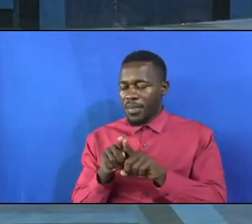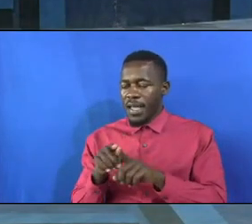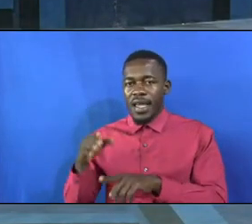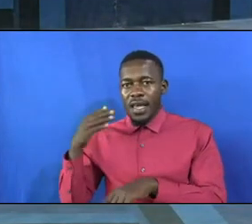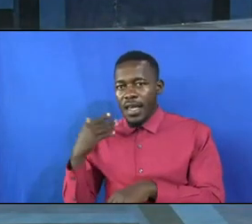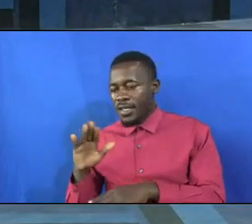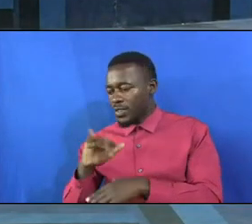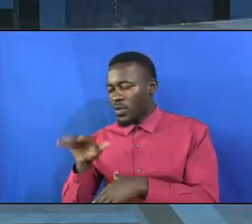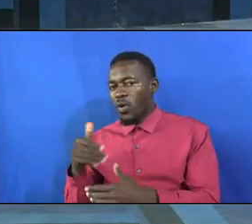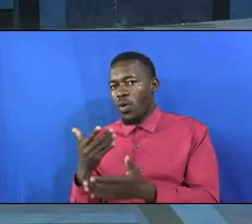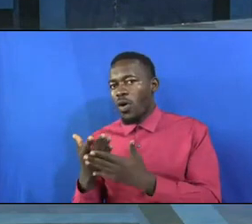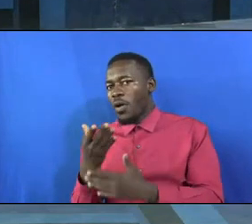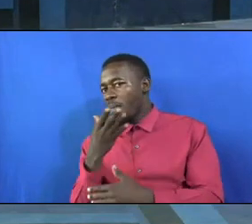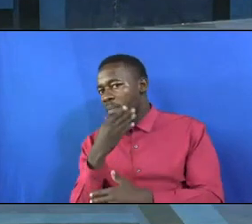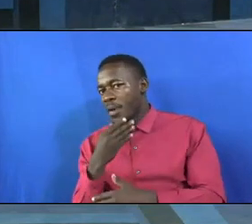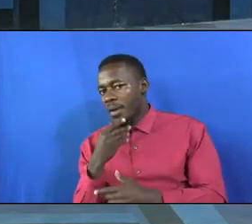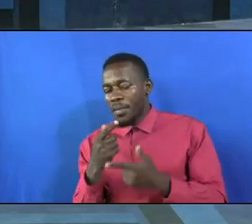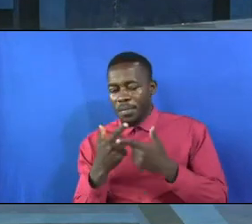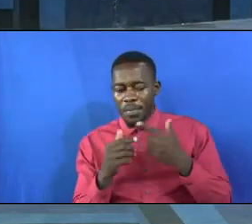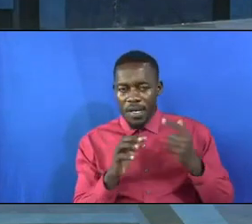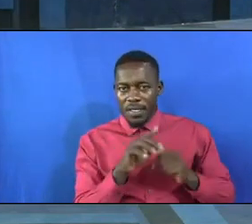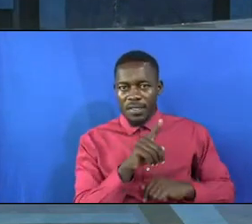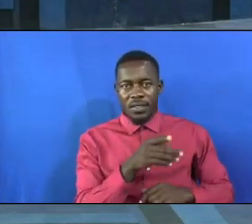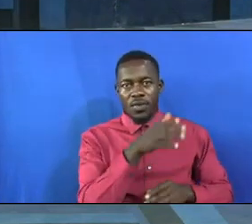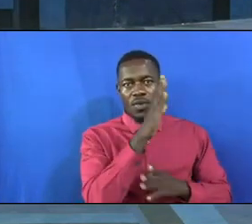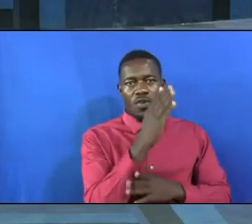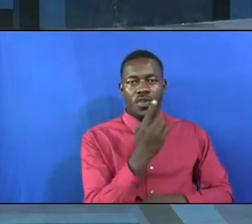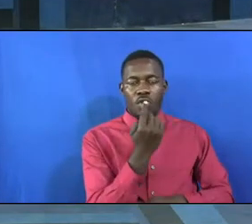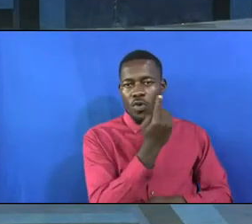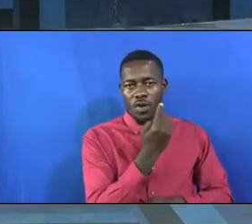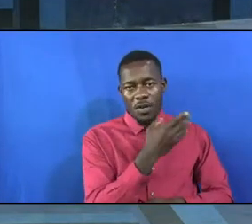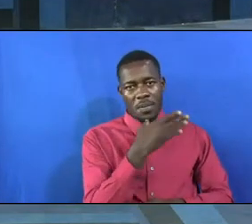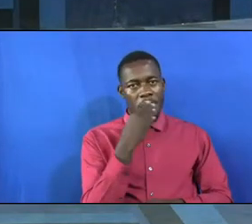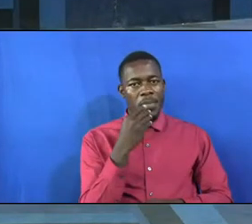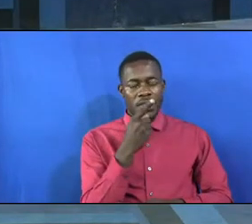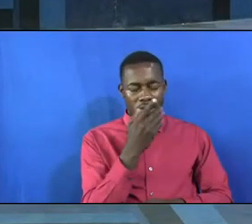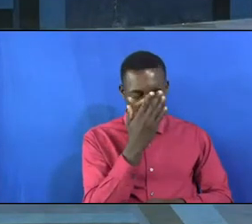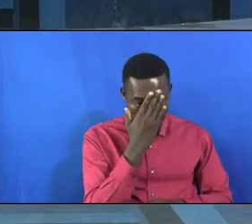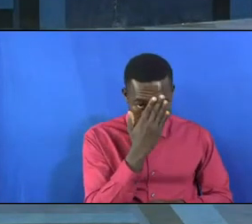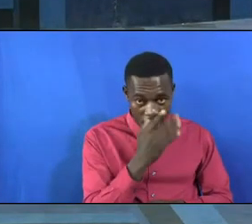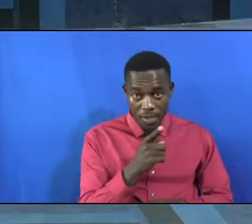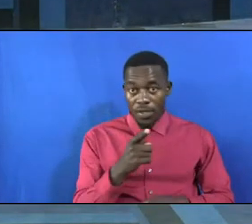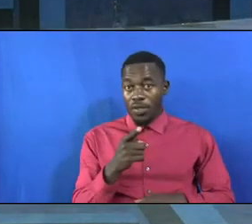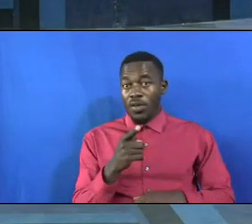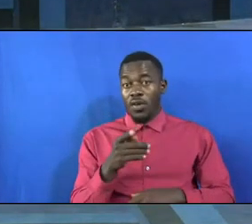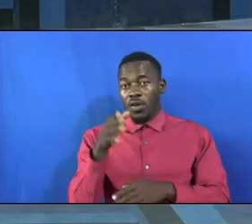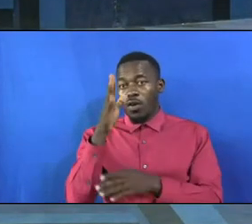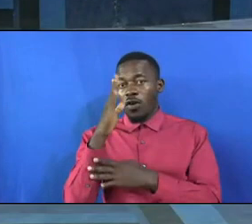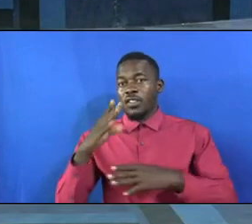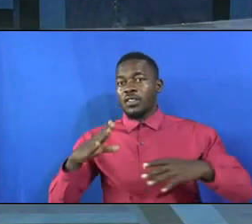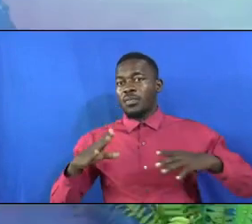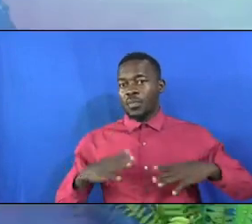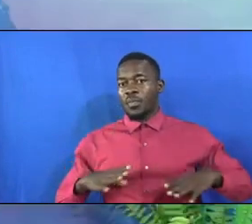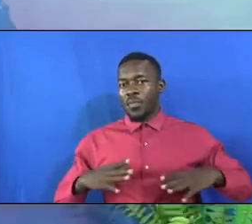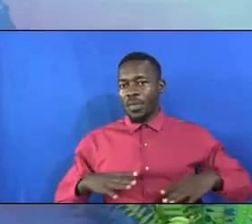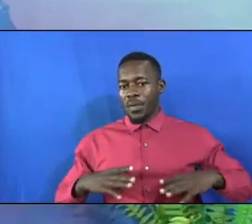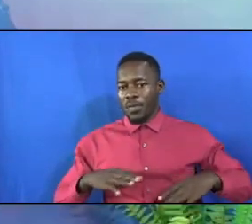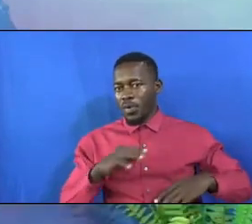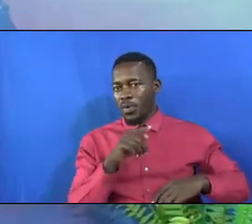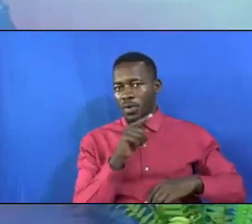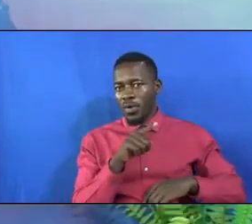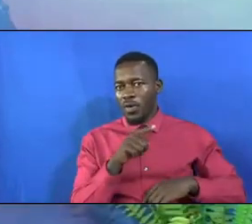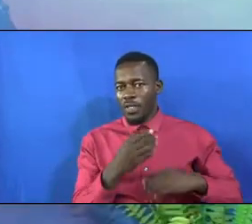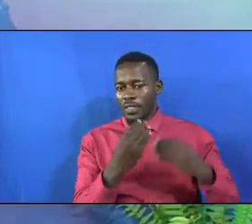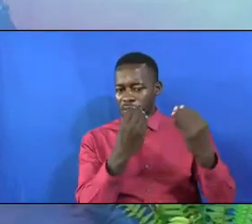men than deviate in the least from the commandment of God. God's people, taught by the inspiration of